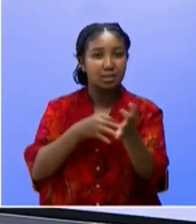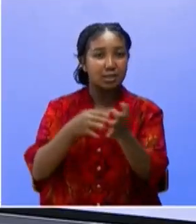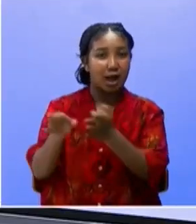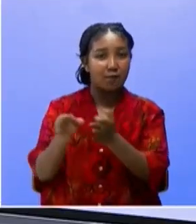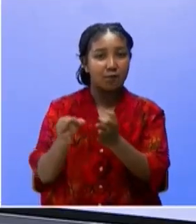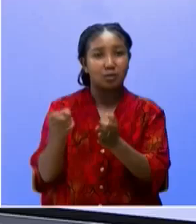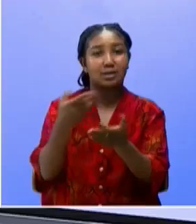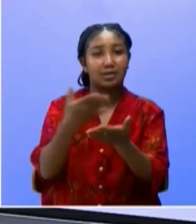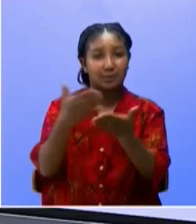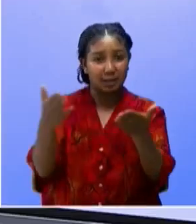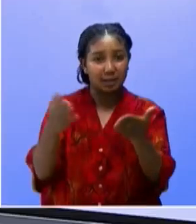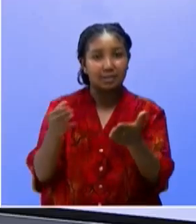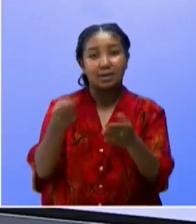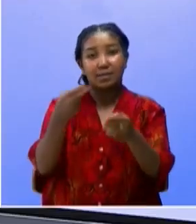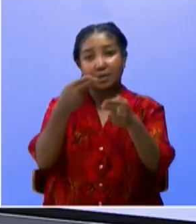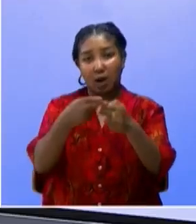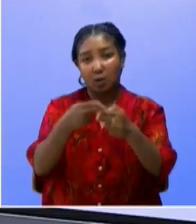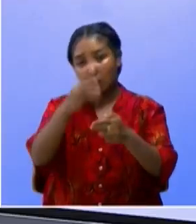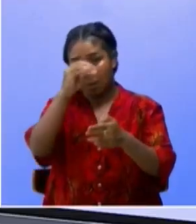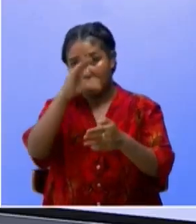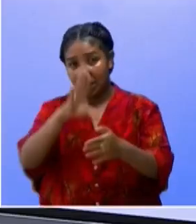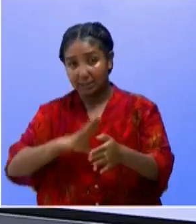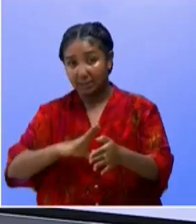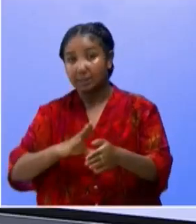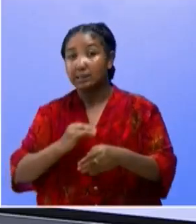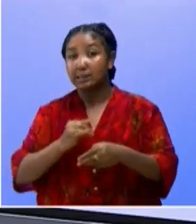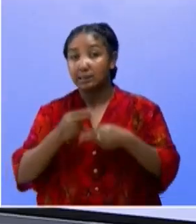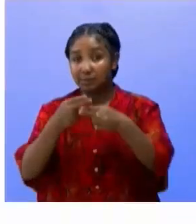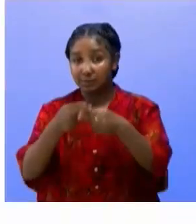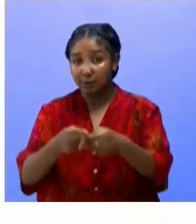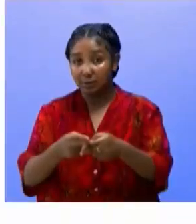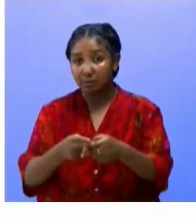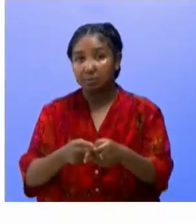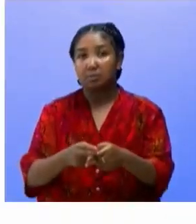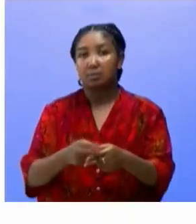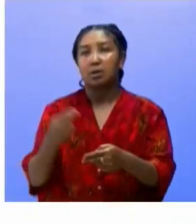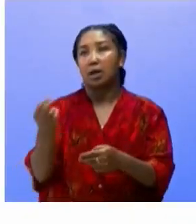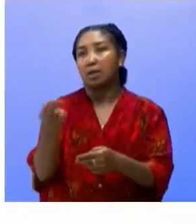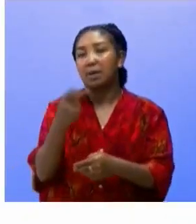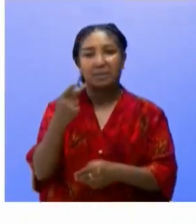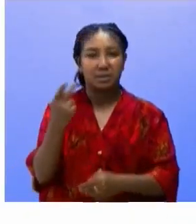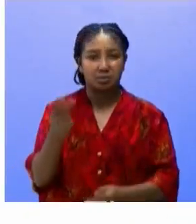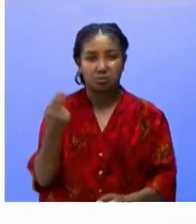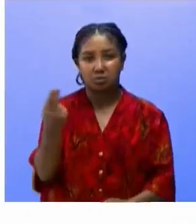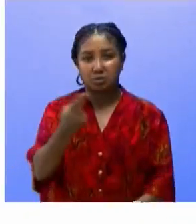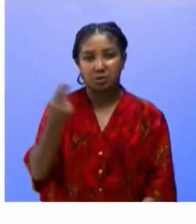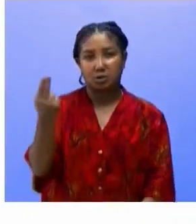for something, some noun or a person is what? Purpose.